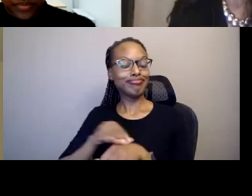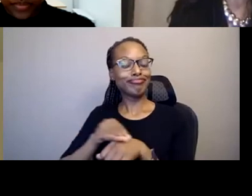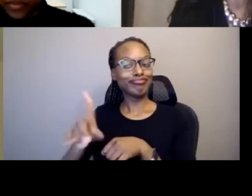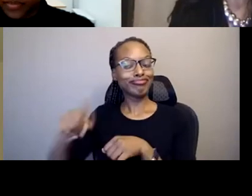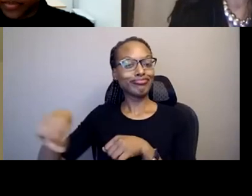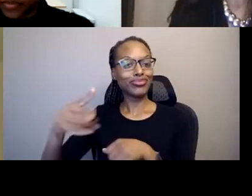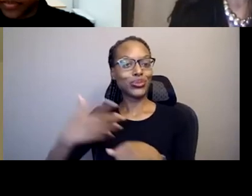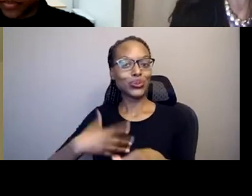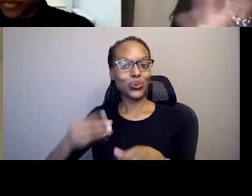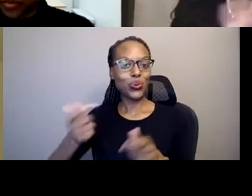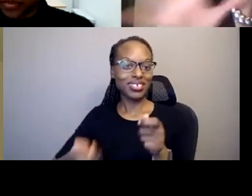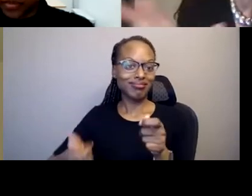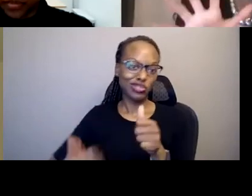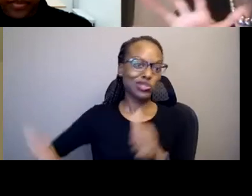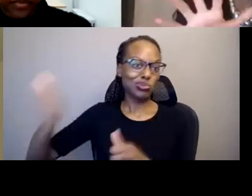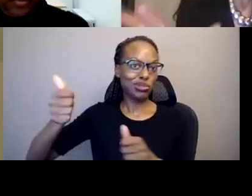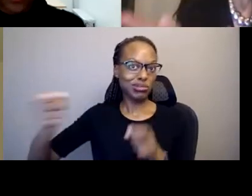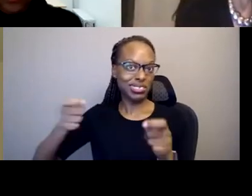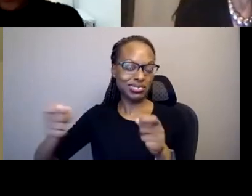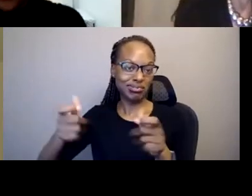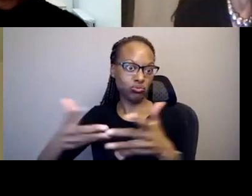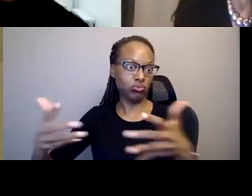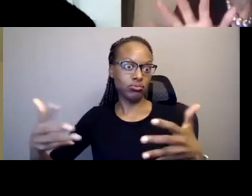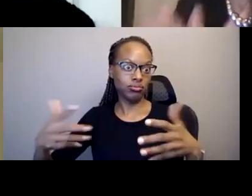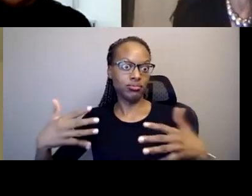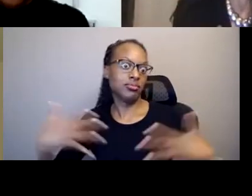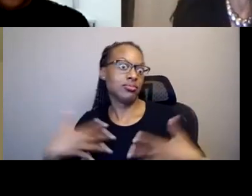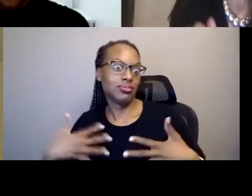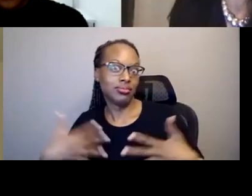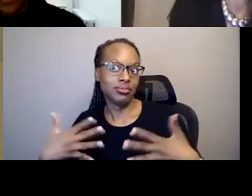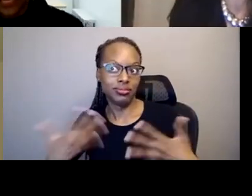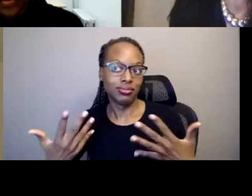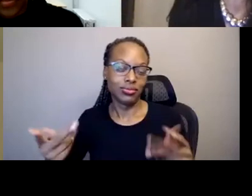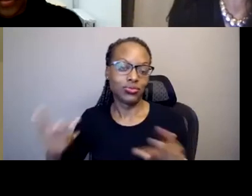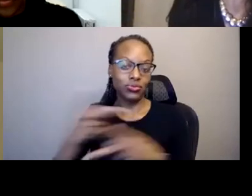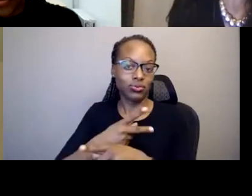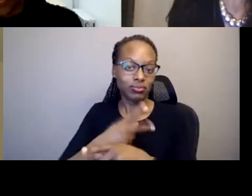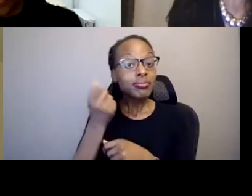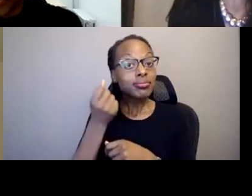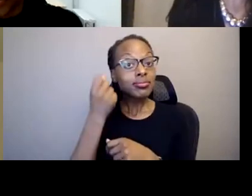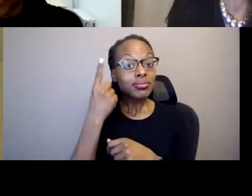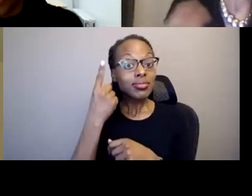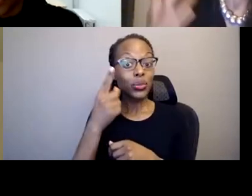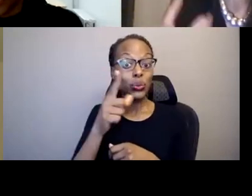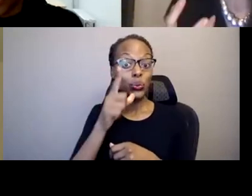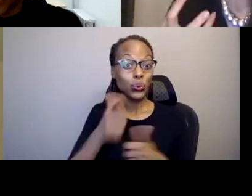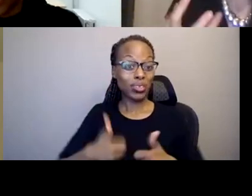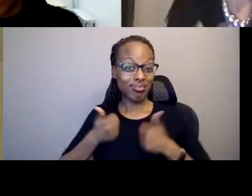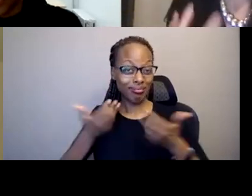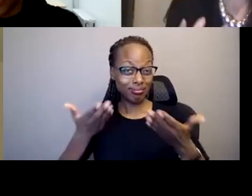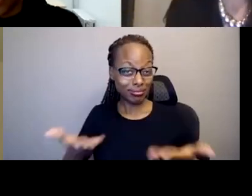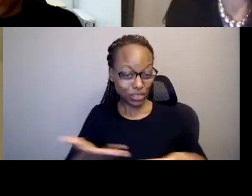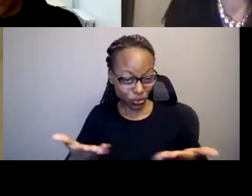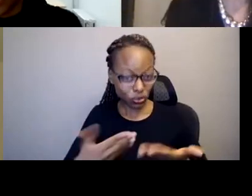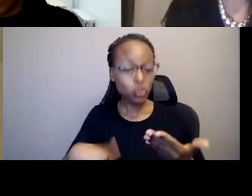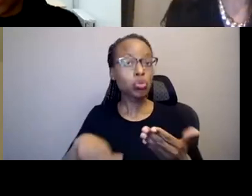Sorry, one moment. We know that even though demographics are shifting, that doesn't inevitably mean that our cultural landscape will become more reflective of the